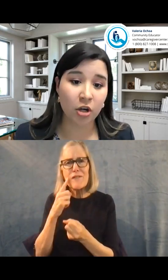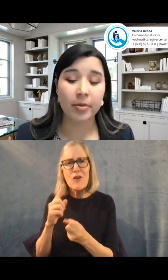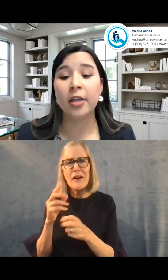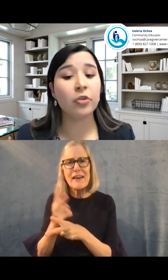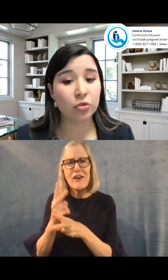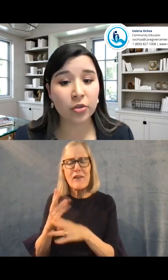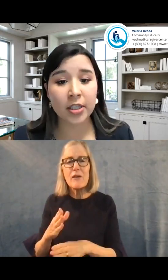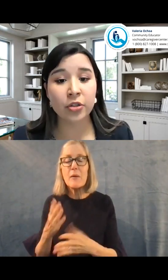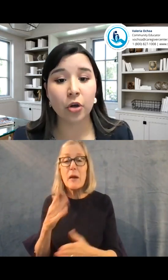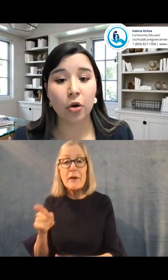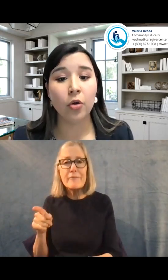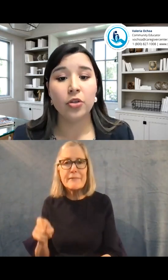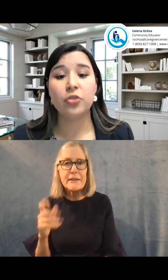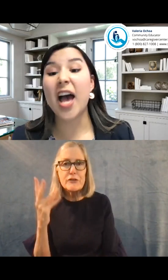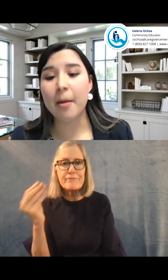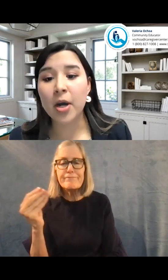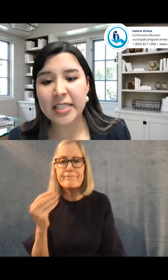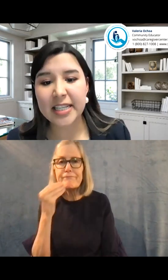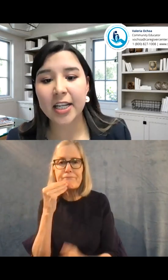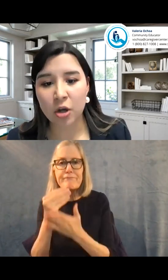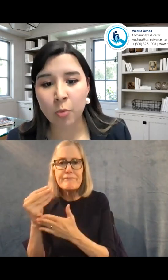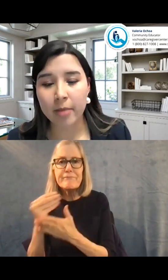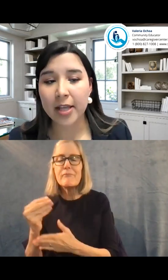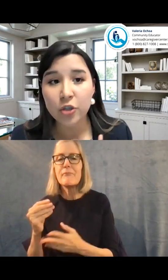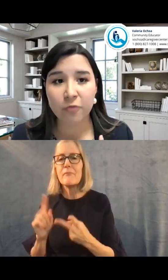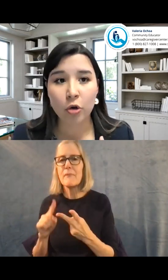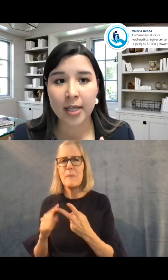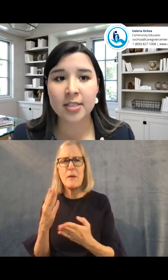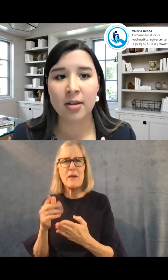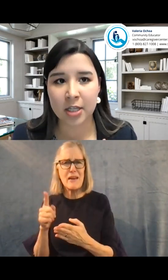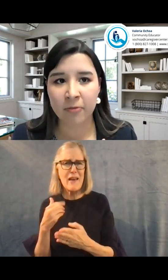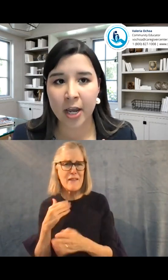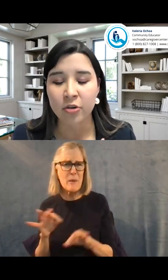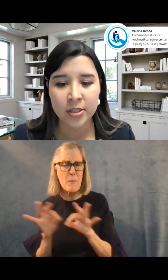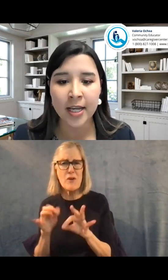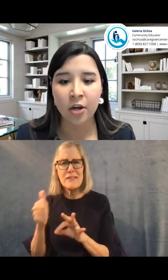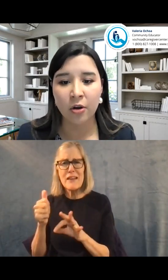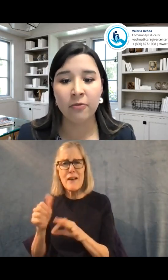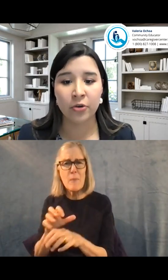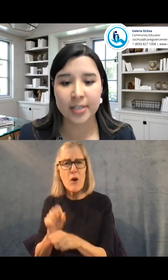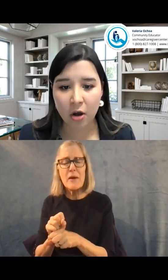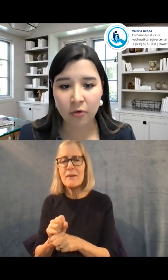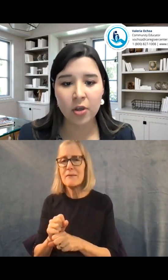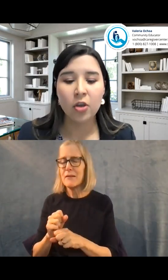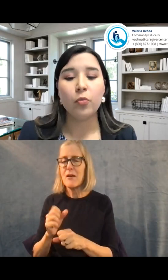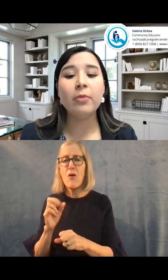grocery shopping, if you do need to go to that much needed appointment to focus on self-care, to take care of